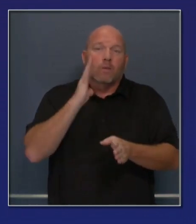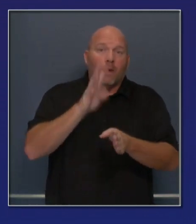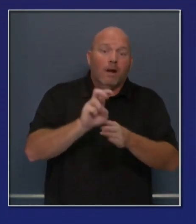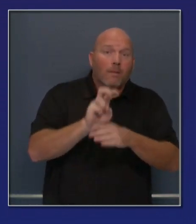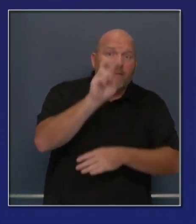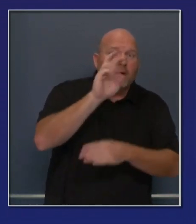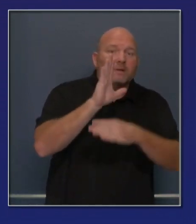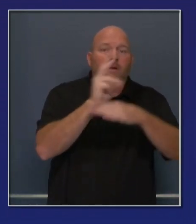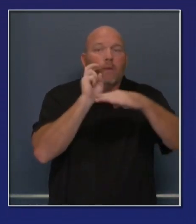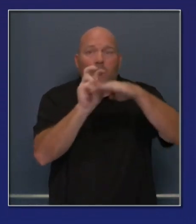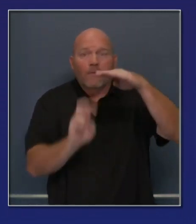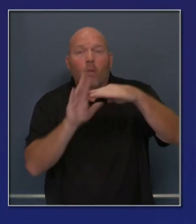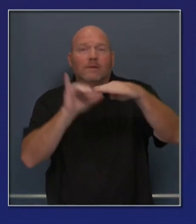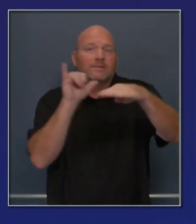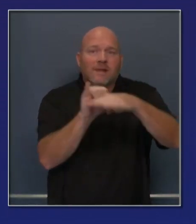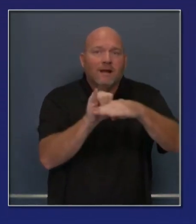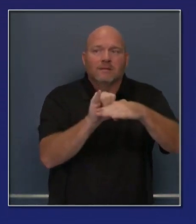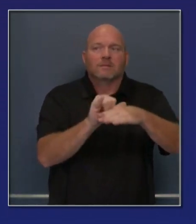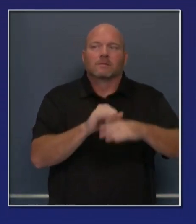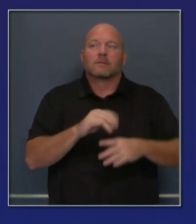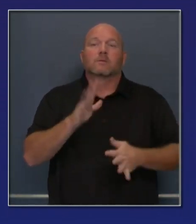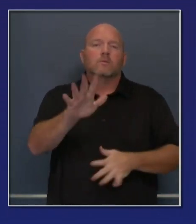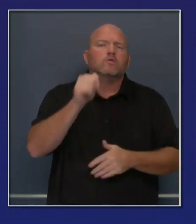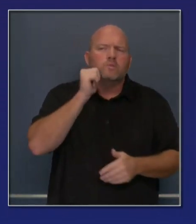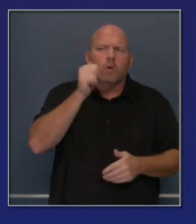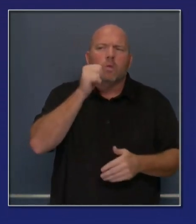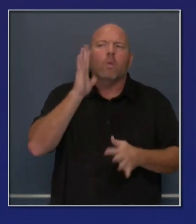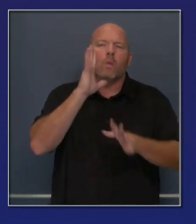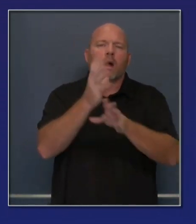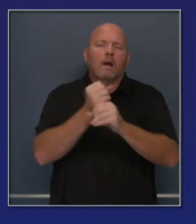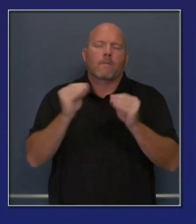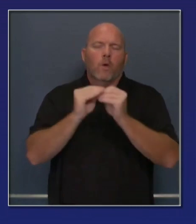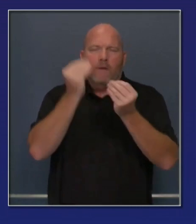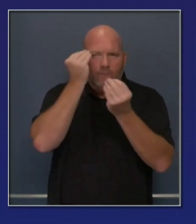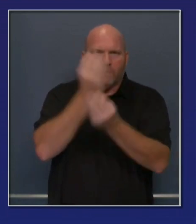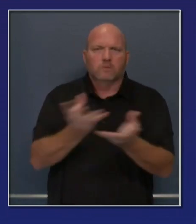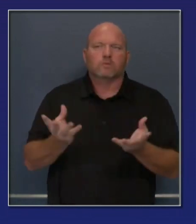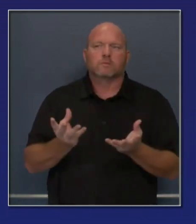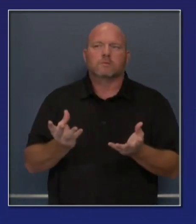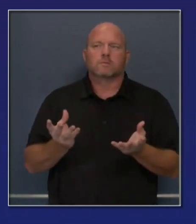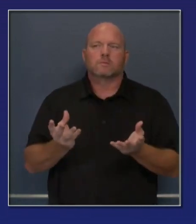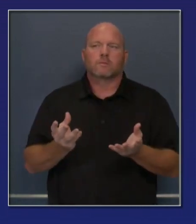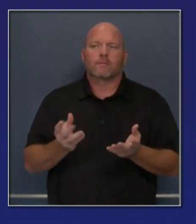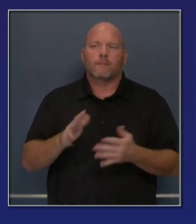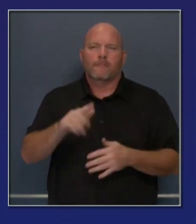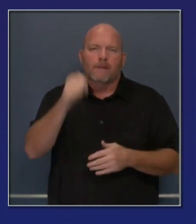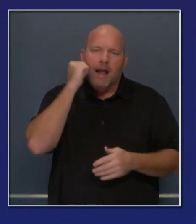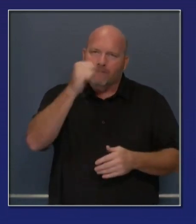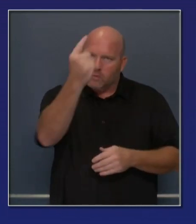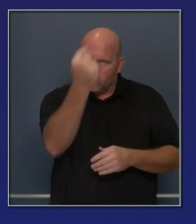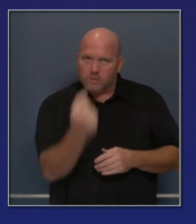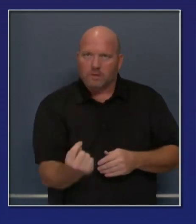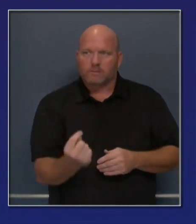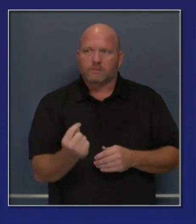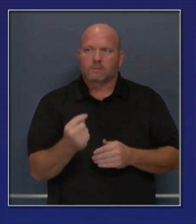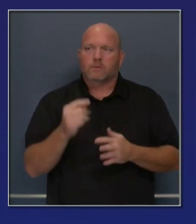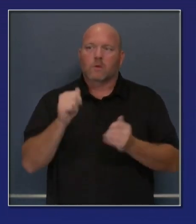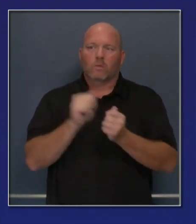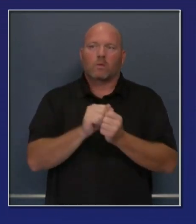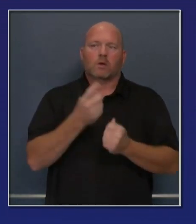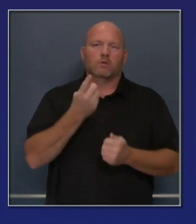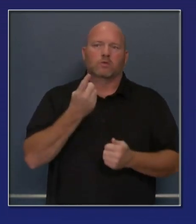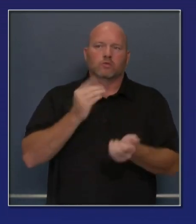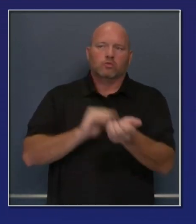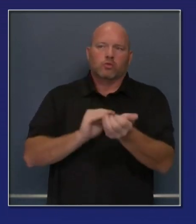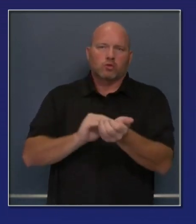the latest information, again, being put together later this afternoon, updated every Tuesday at Dr. Galley's presentation.